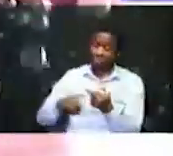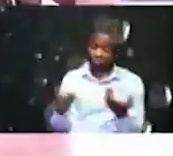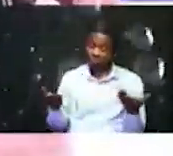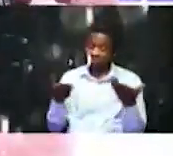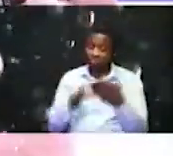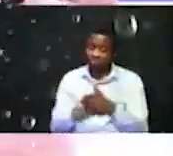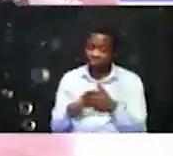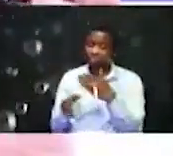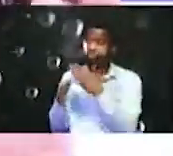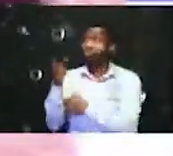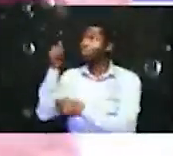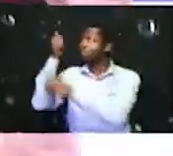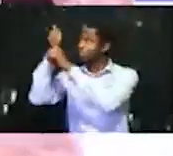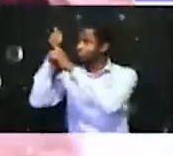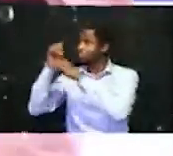a great name